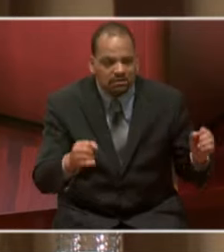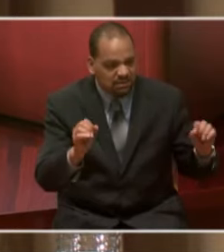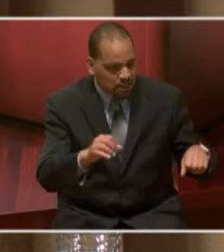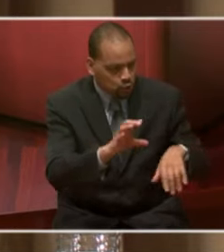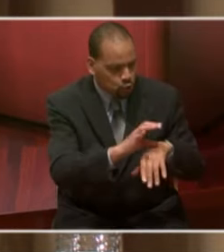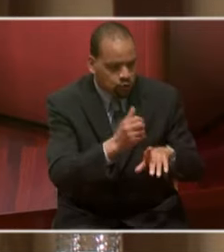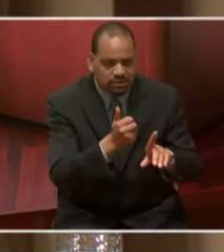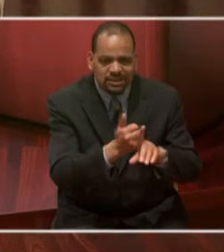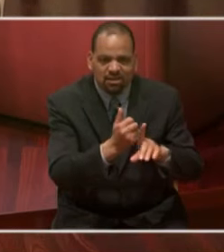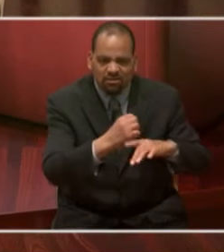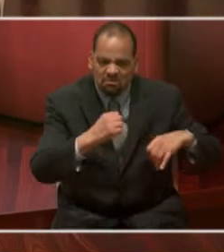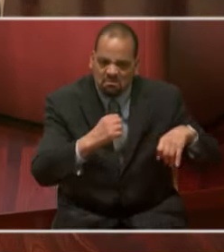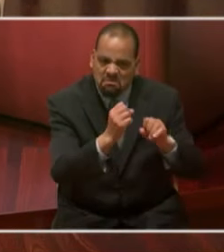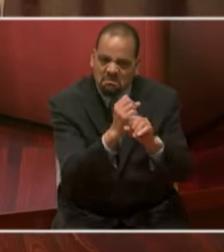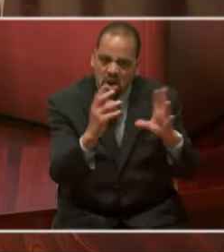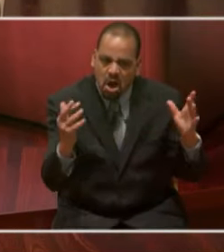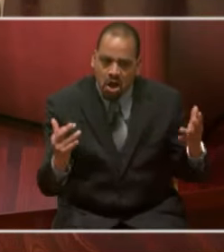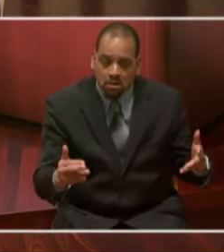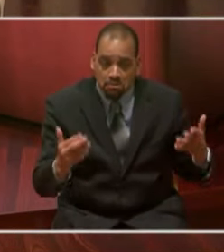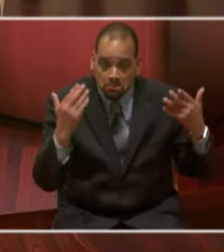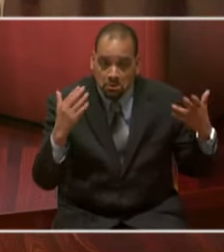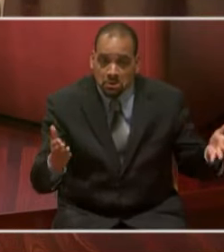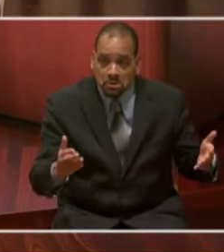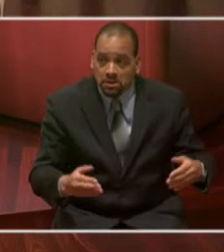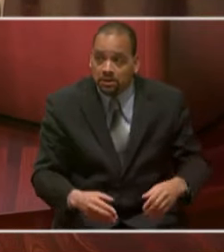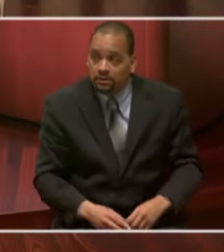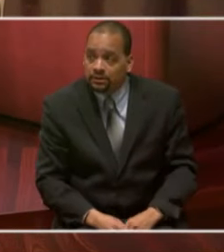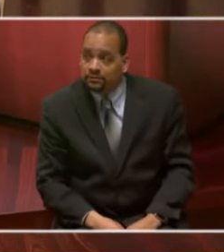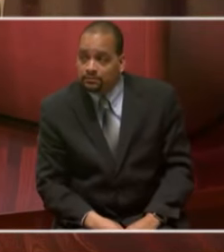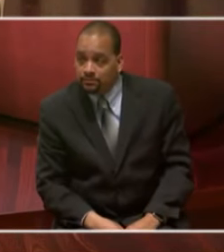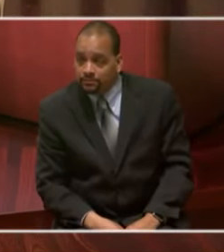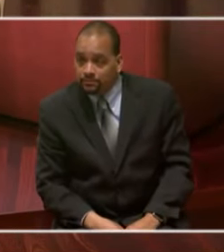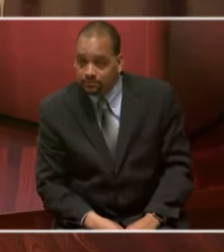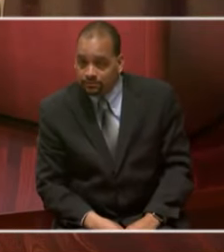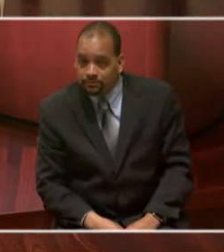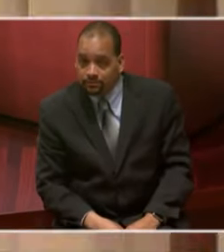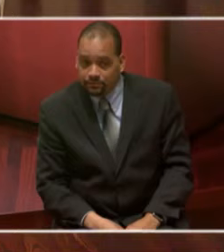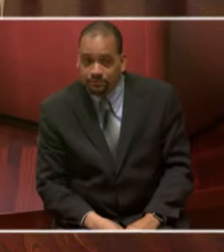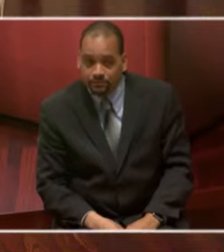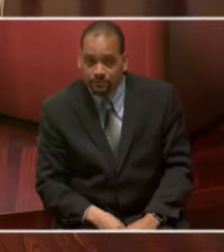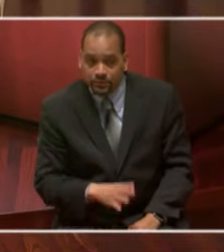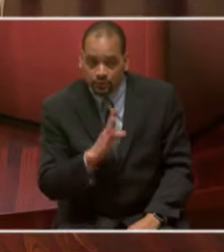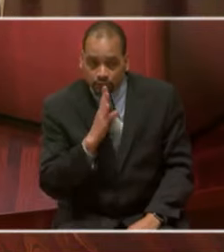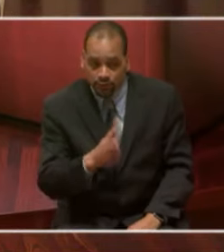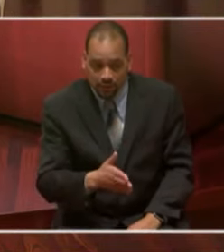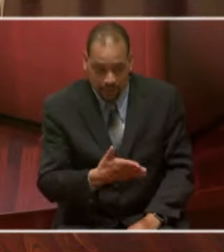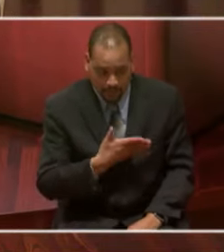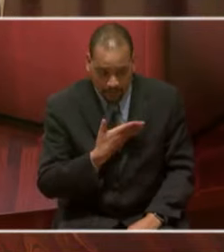and women. Even in Selma, the children.